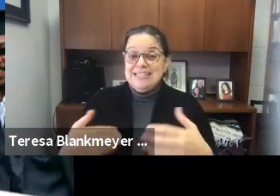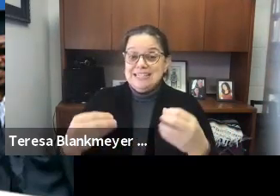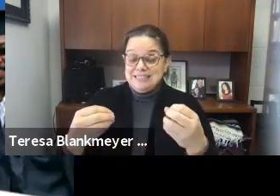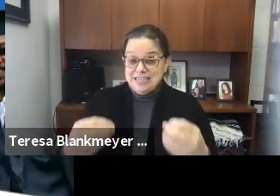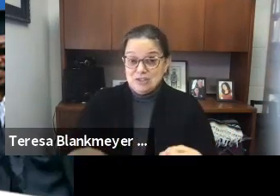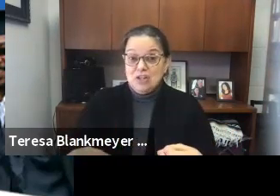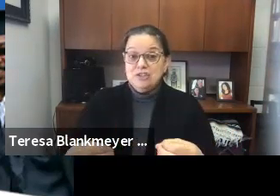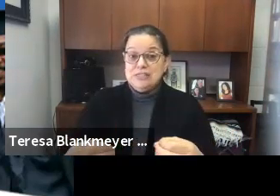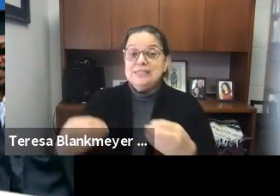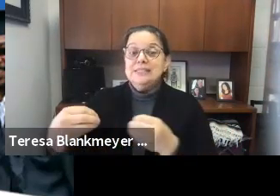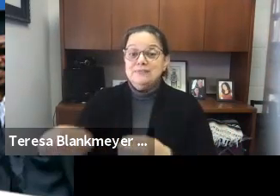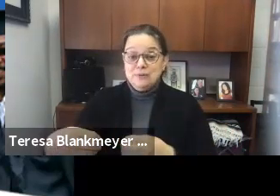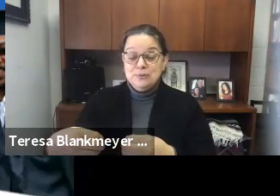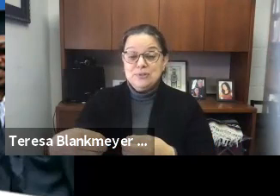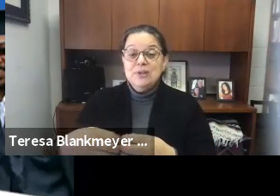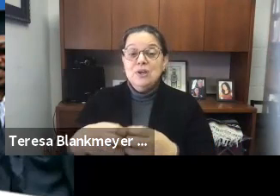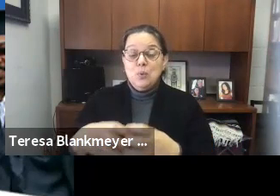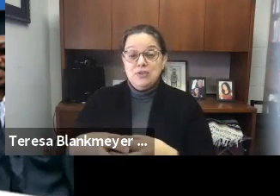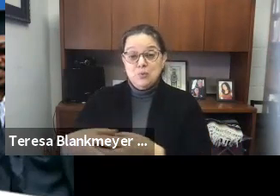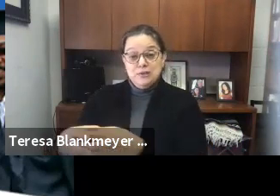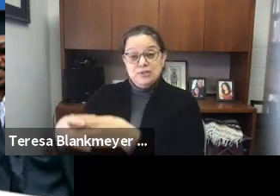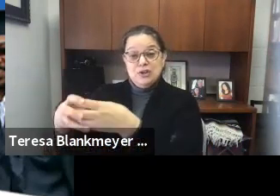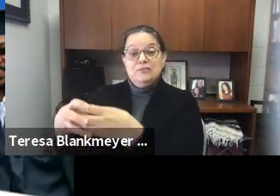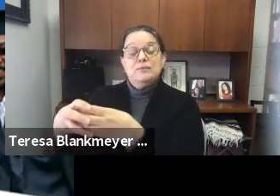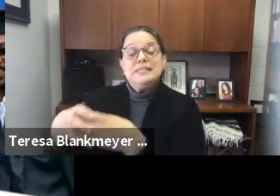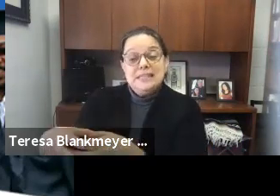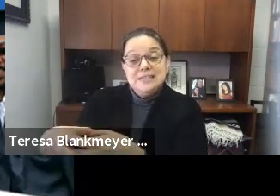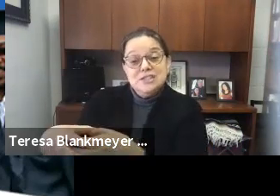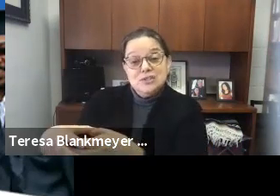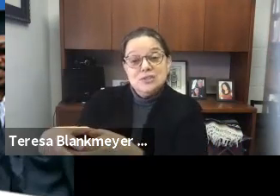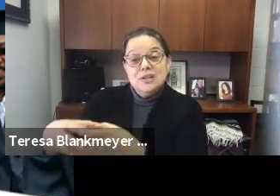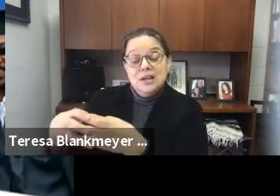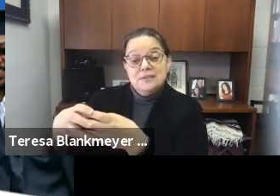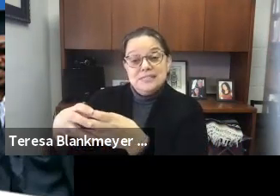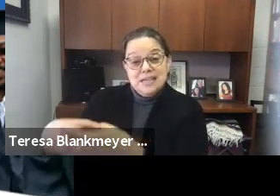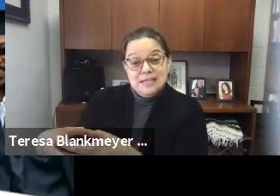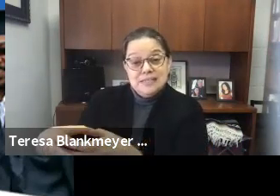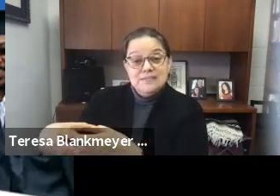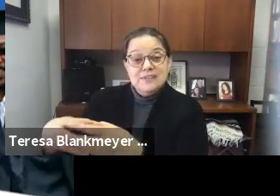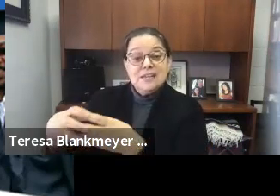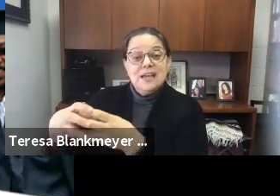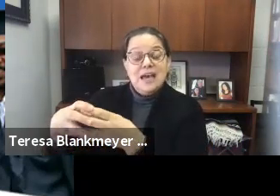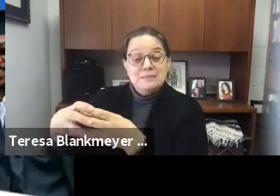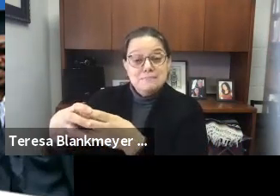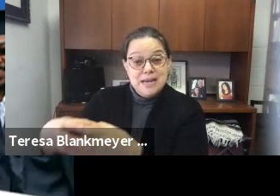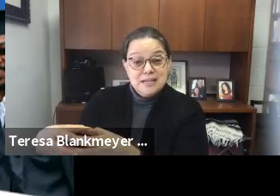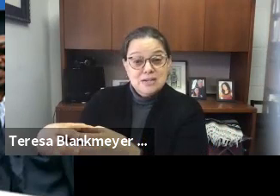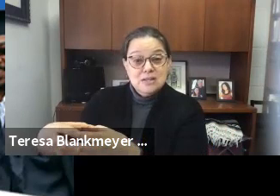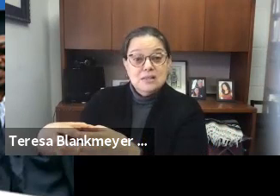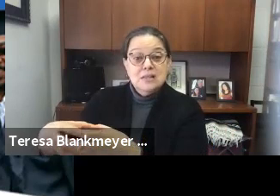gene editing technologies differs whether we are starting from a center of scientific